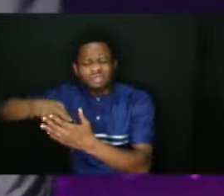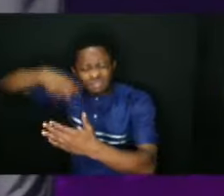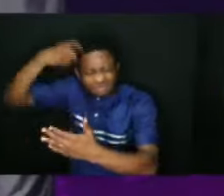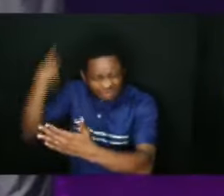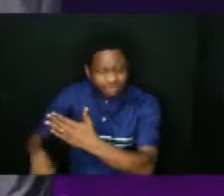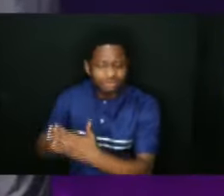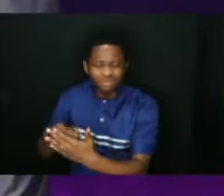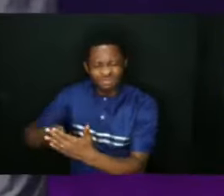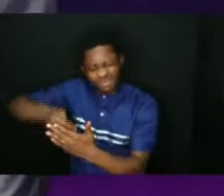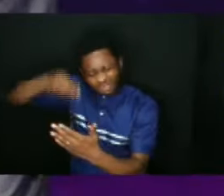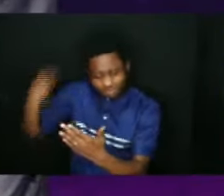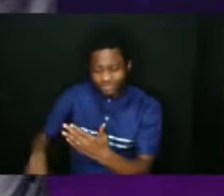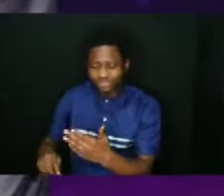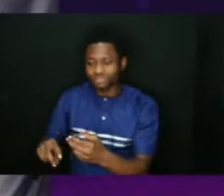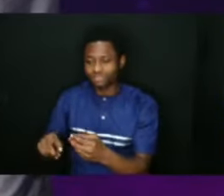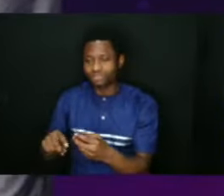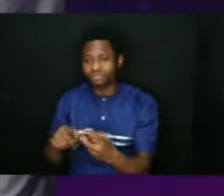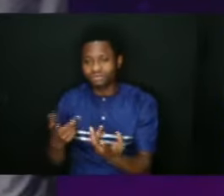bought.